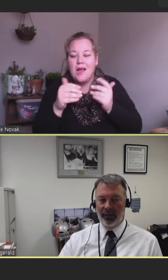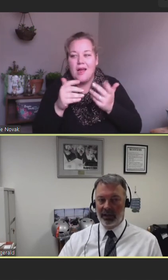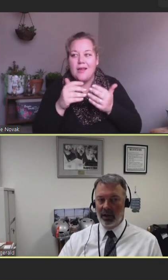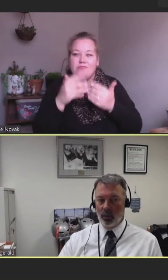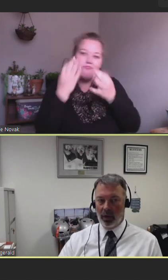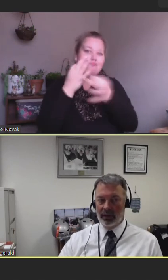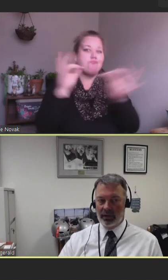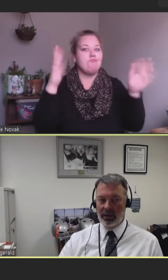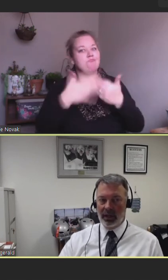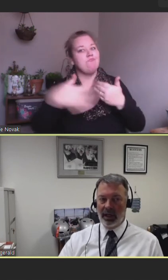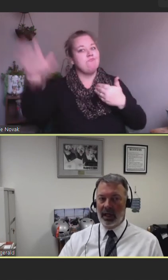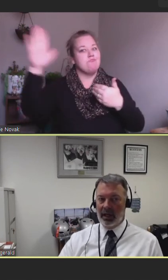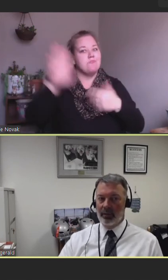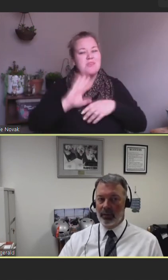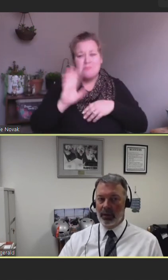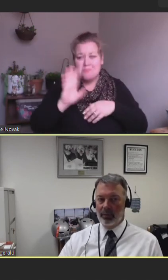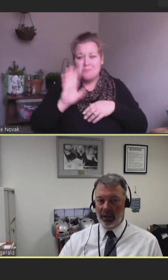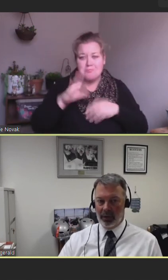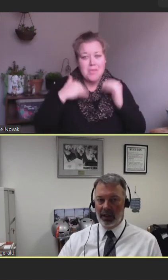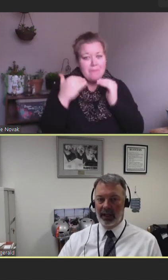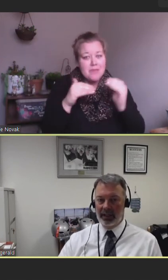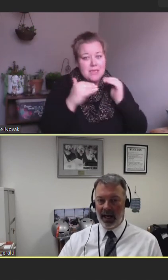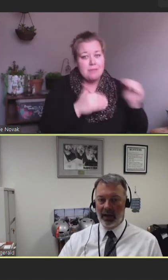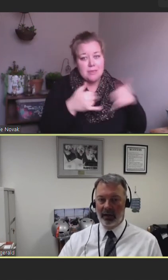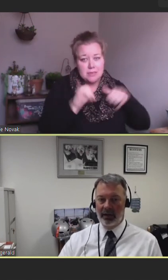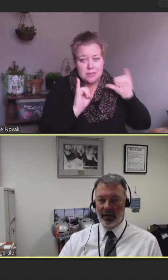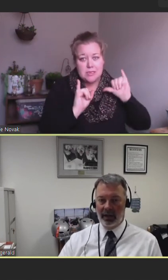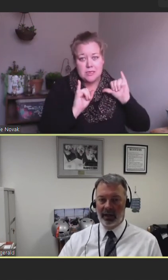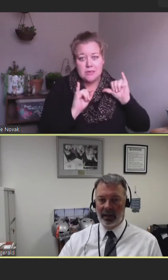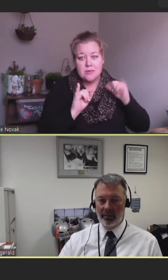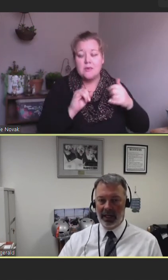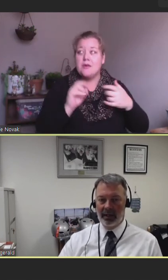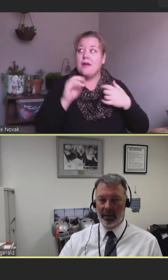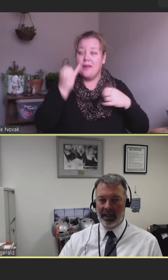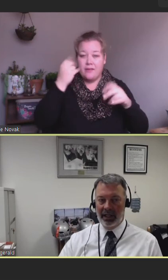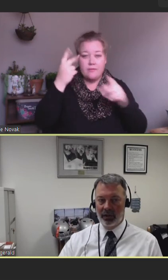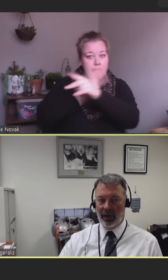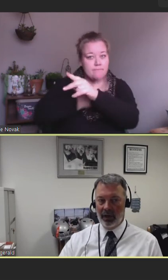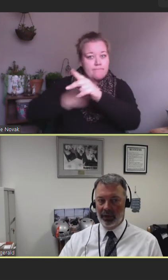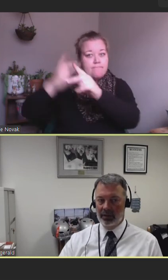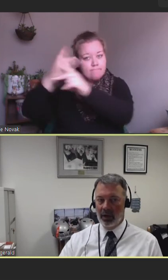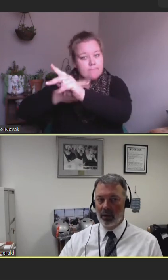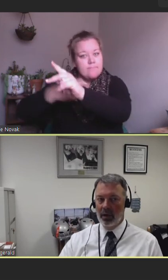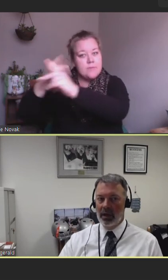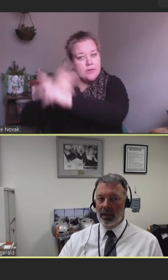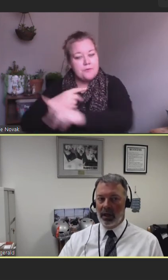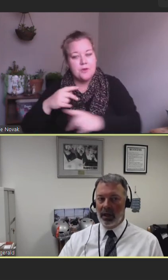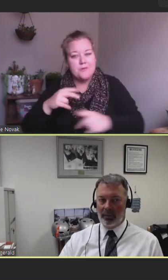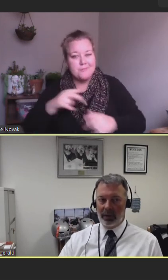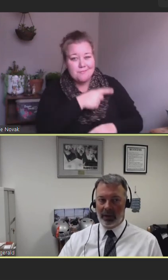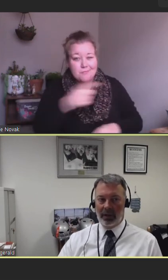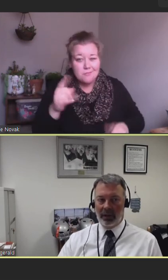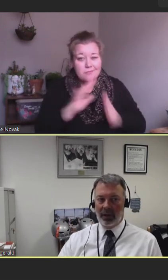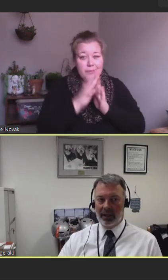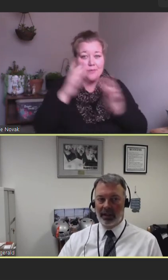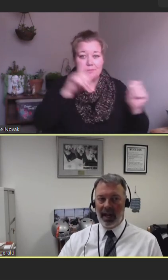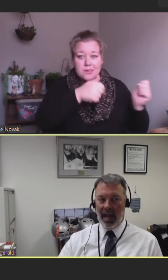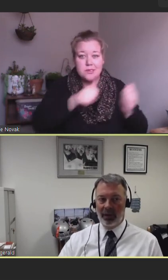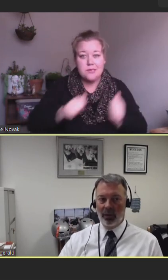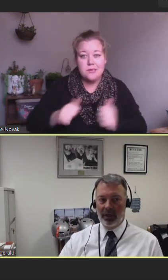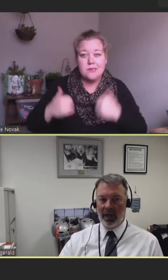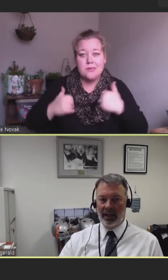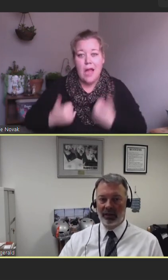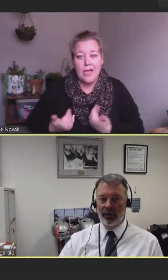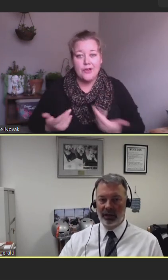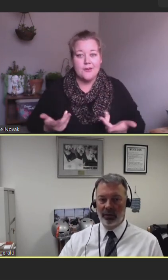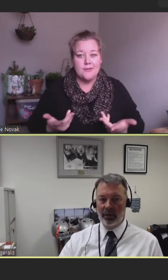especially if things get worse, people are going to get tired, and they're going to, by nature of how things go, things can happen